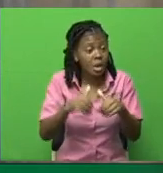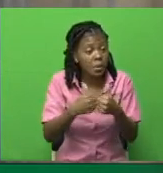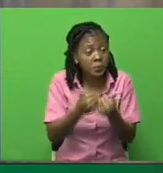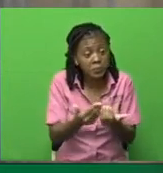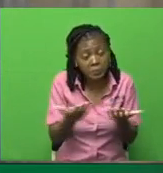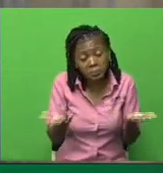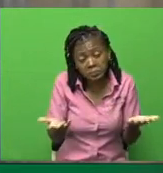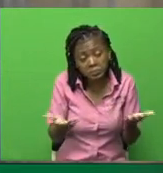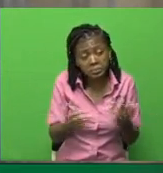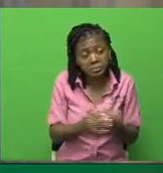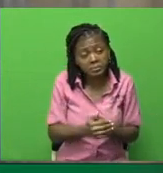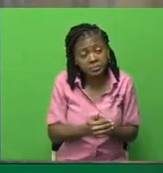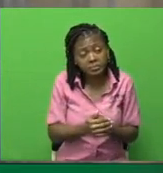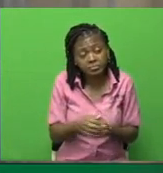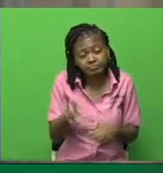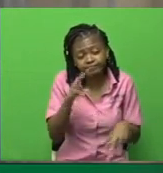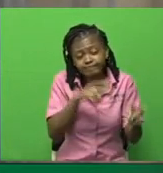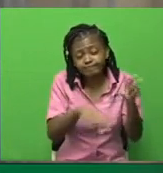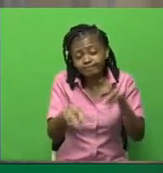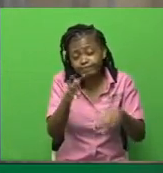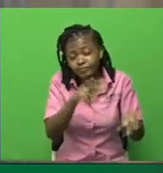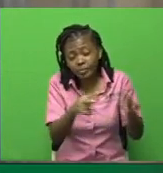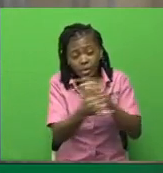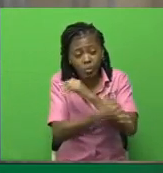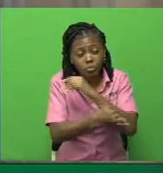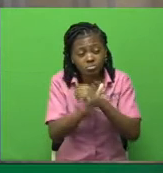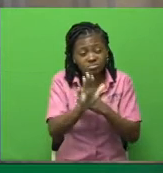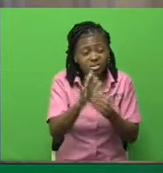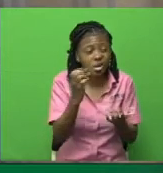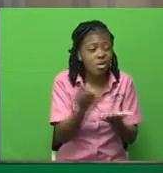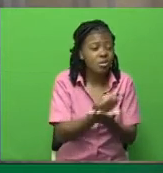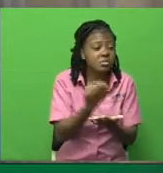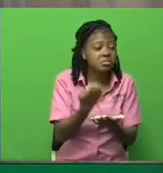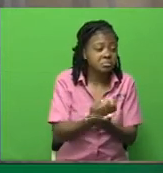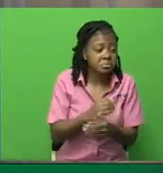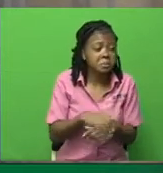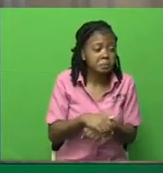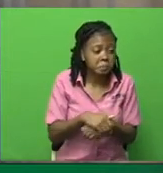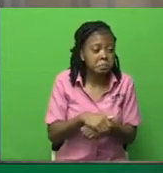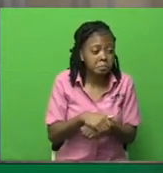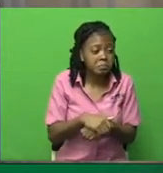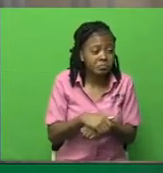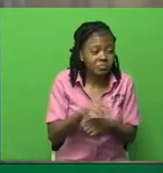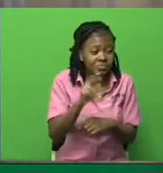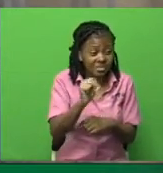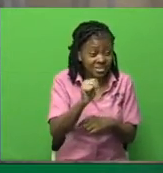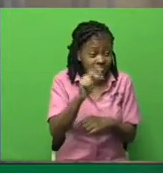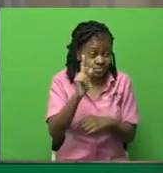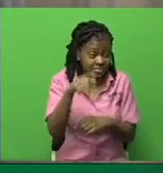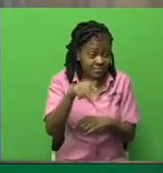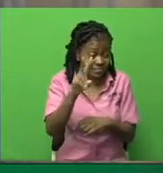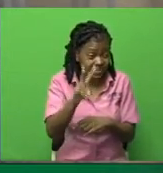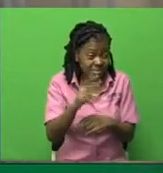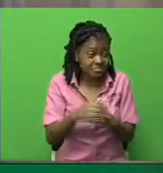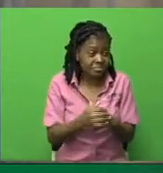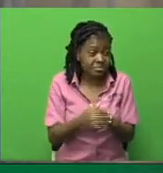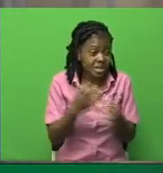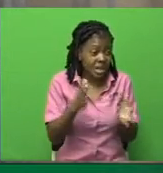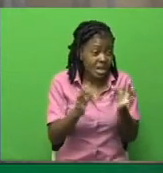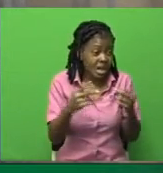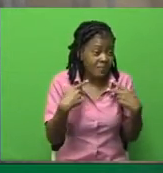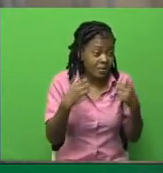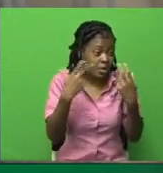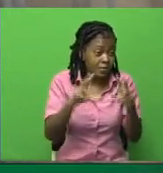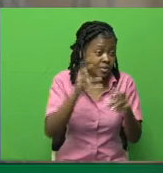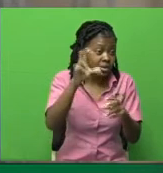based on economics based on Net Present Value npv an internal rate of return irr lists